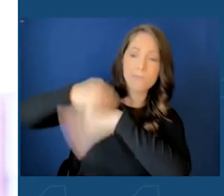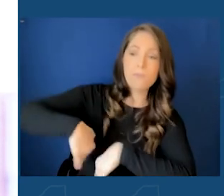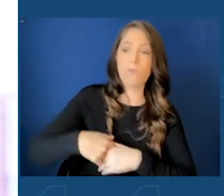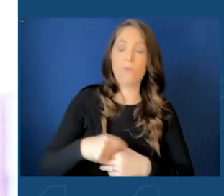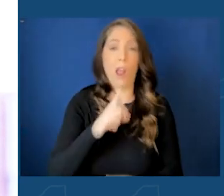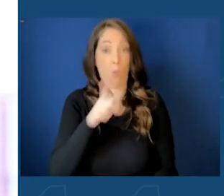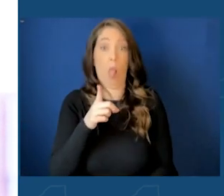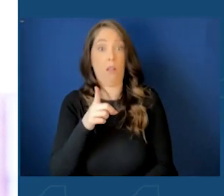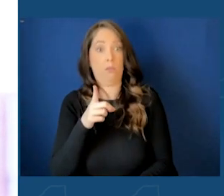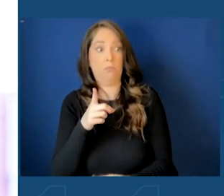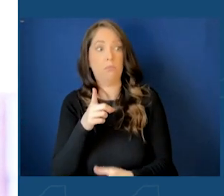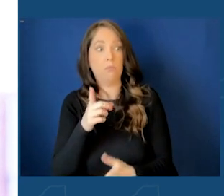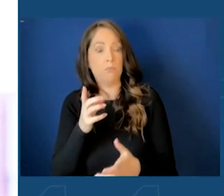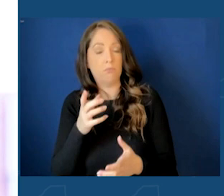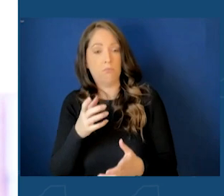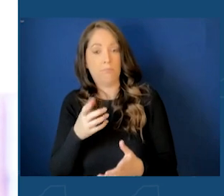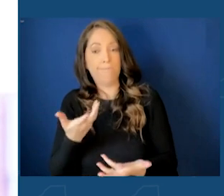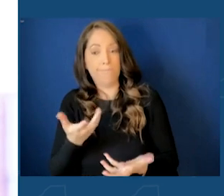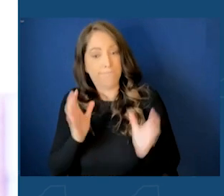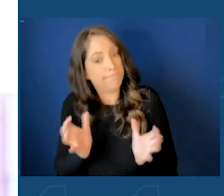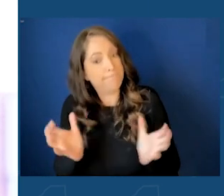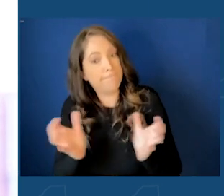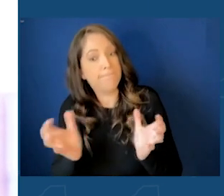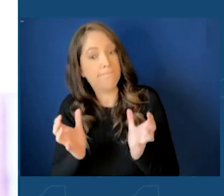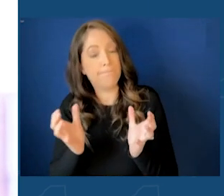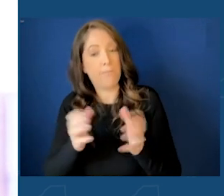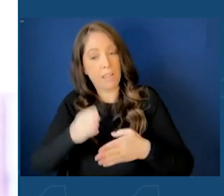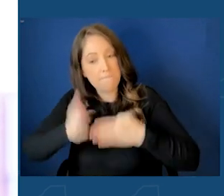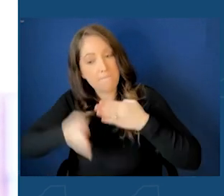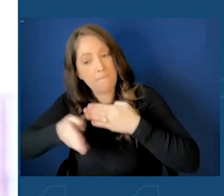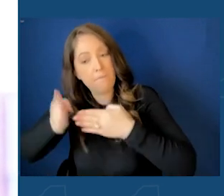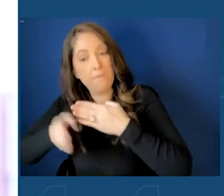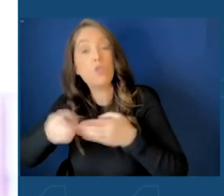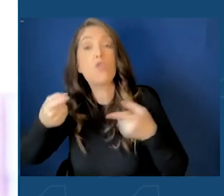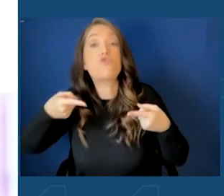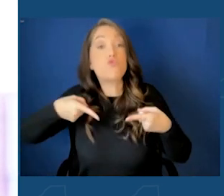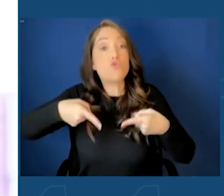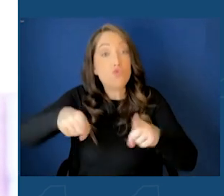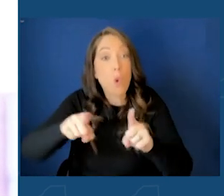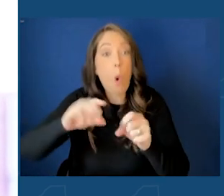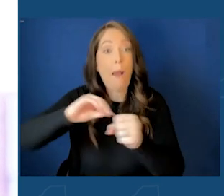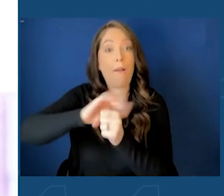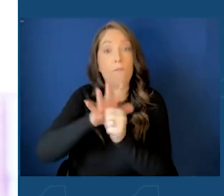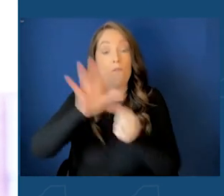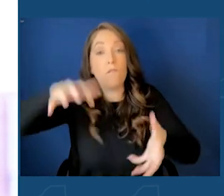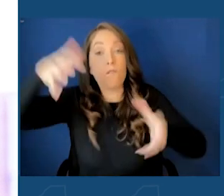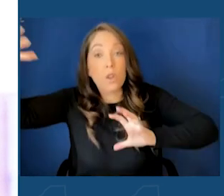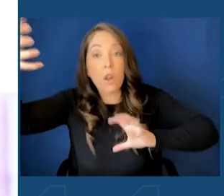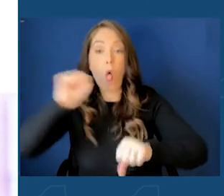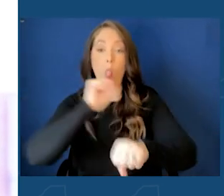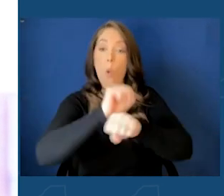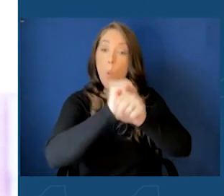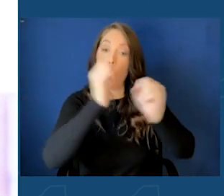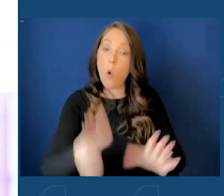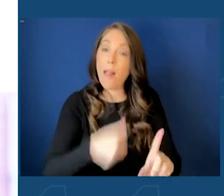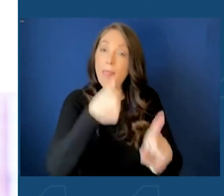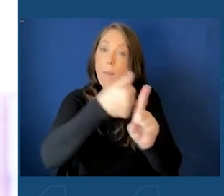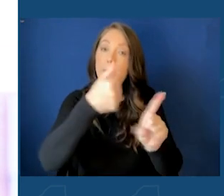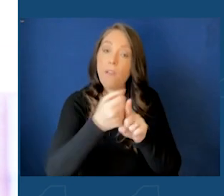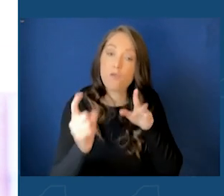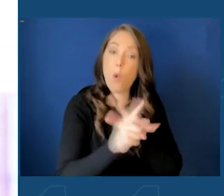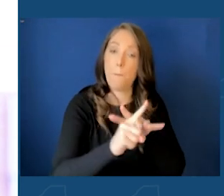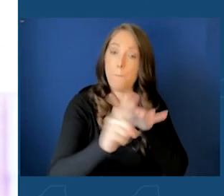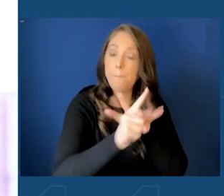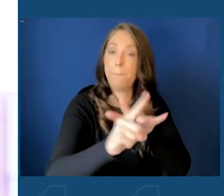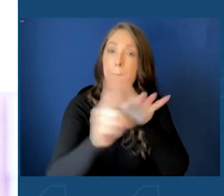complete it during a pandemic. Let me put an exclamation point on that. The workers showed up. The men and women of labor,